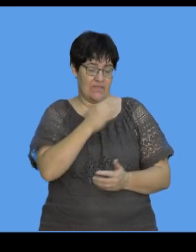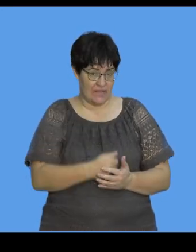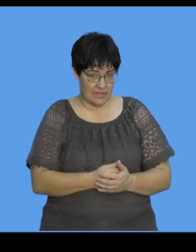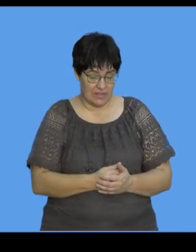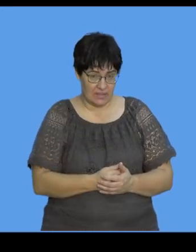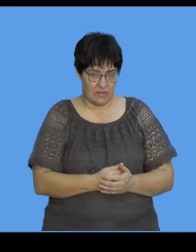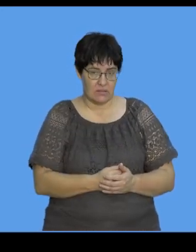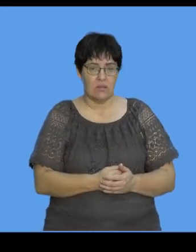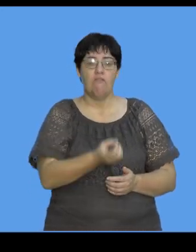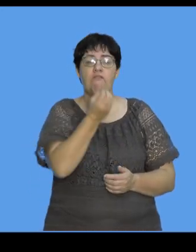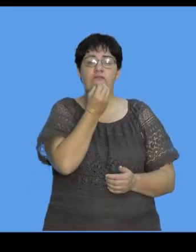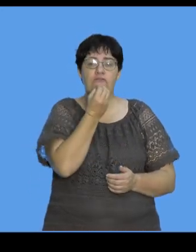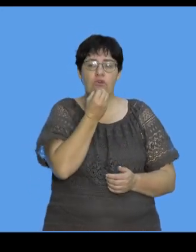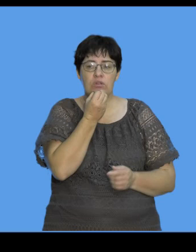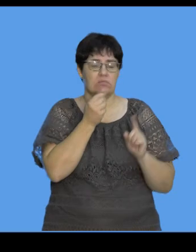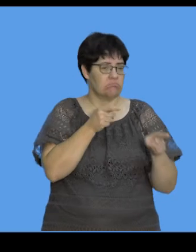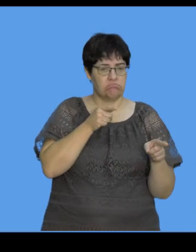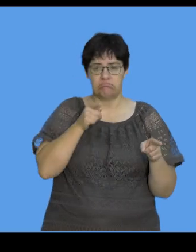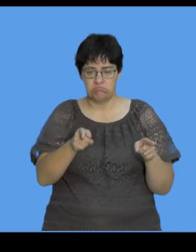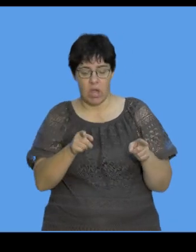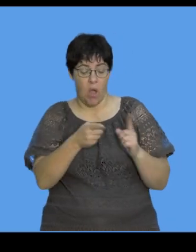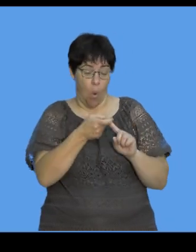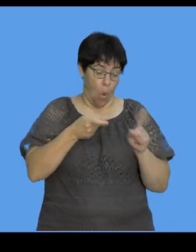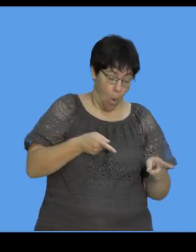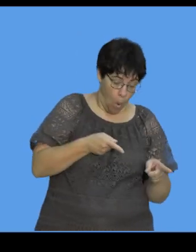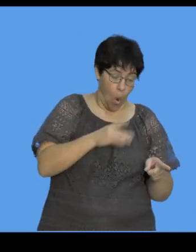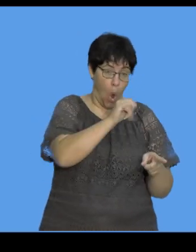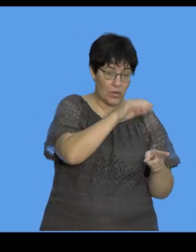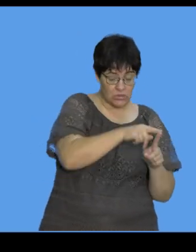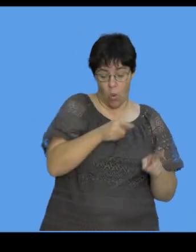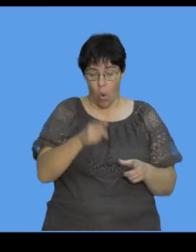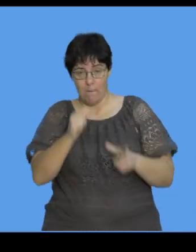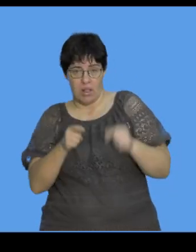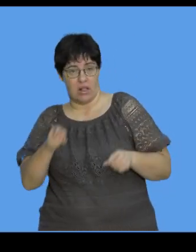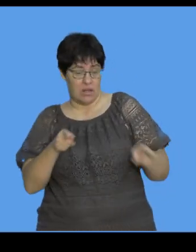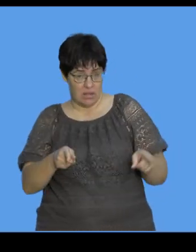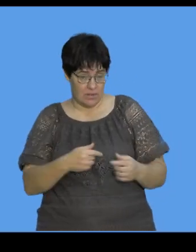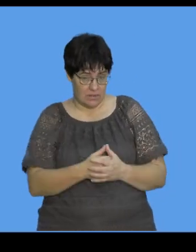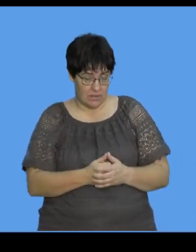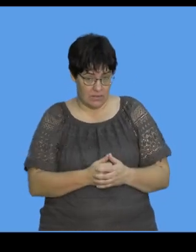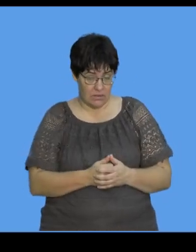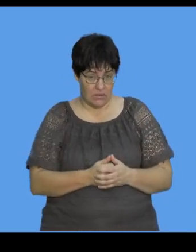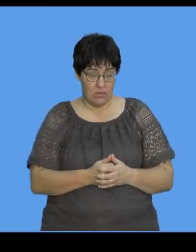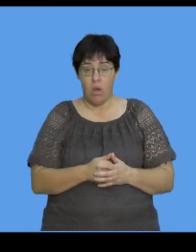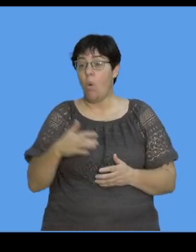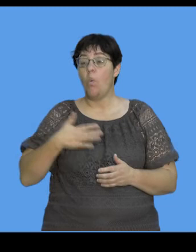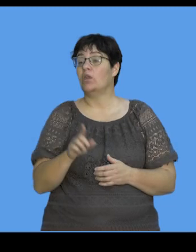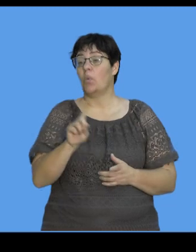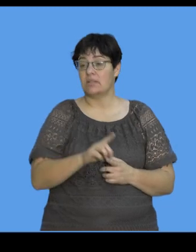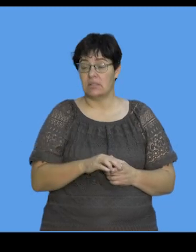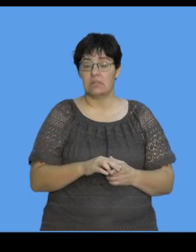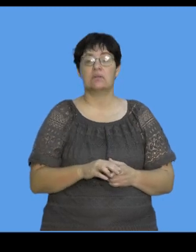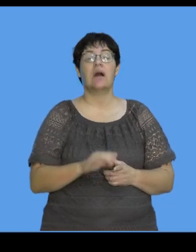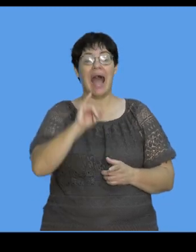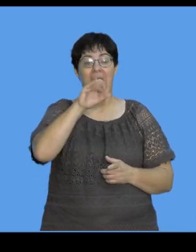the 2 foods would you suggest they eat? Give a reason for your answer. Now, what are we looking for? We're looking for the